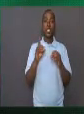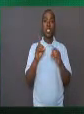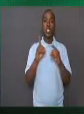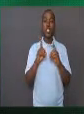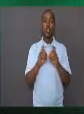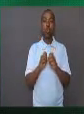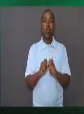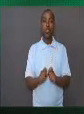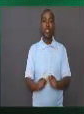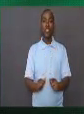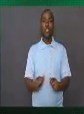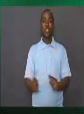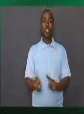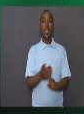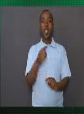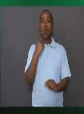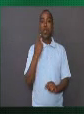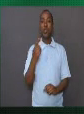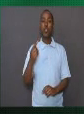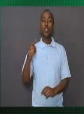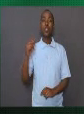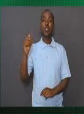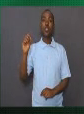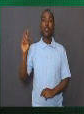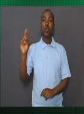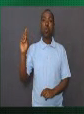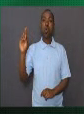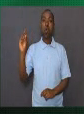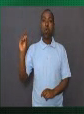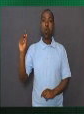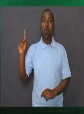known as trophic levels.